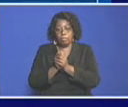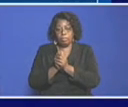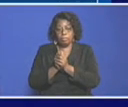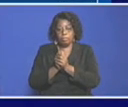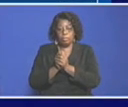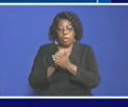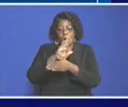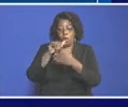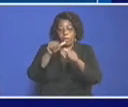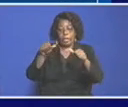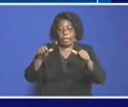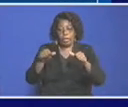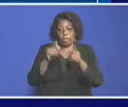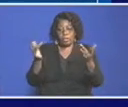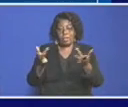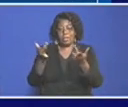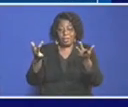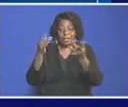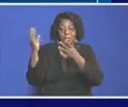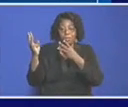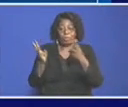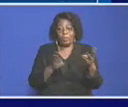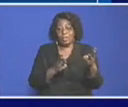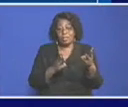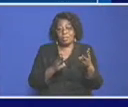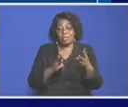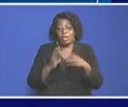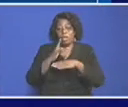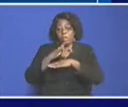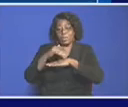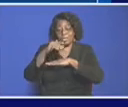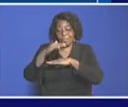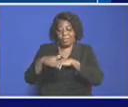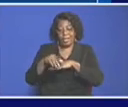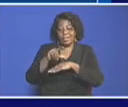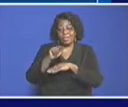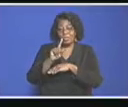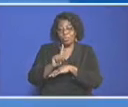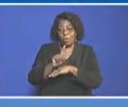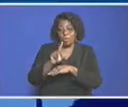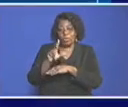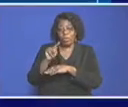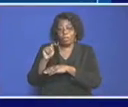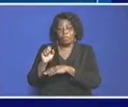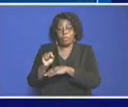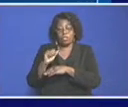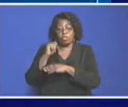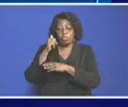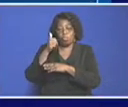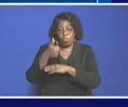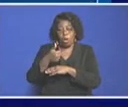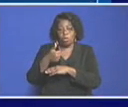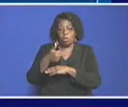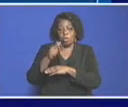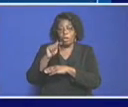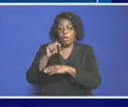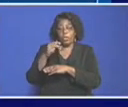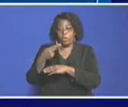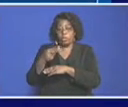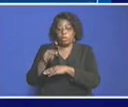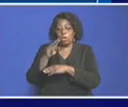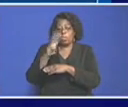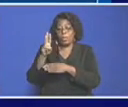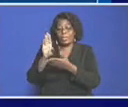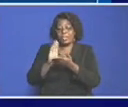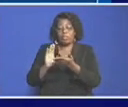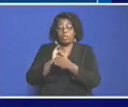For all areas, light and variable winds, those seas are going to be flat. Low tide, 10:35 tonight. And then tomorrow, which is Thursday in the Northwest